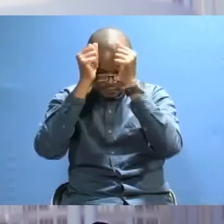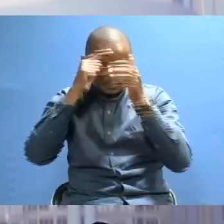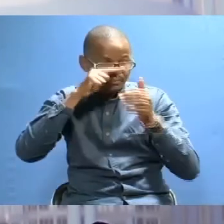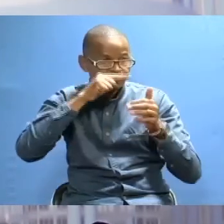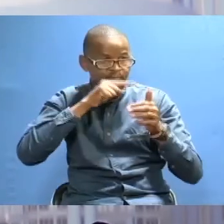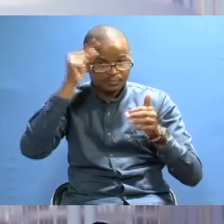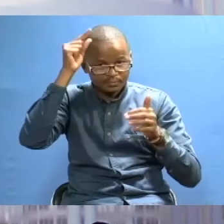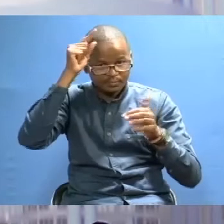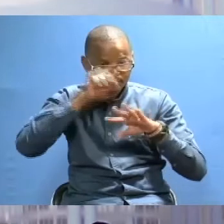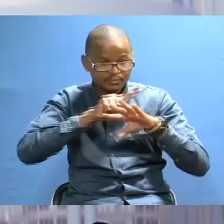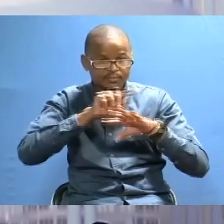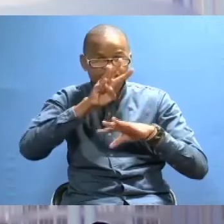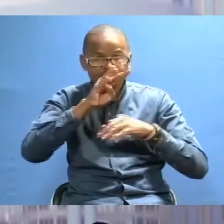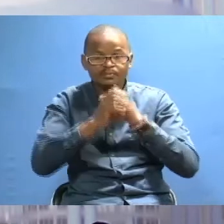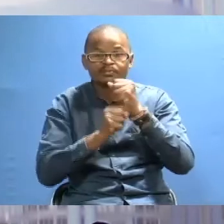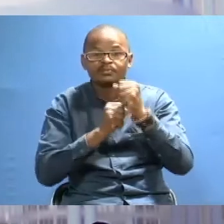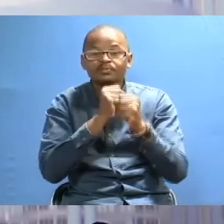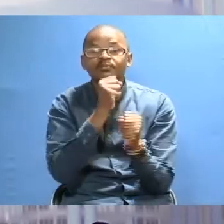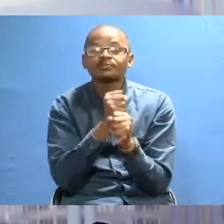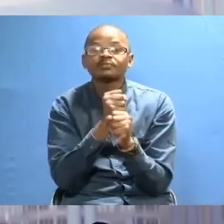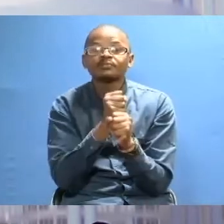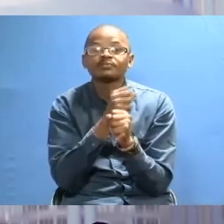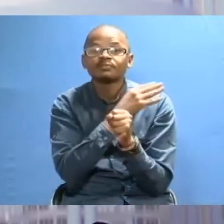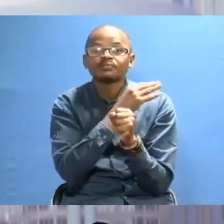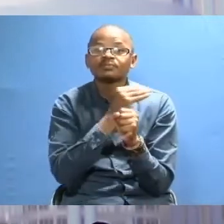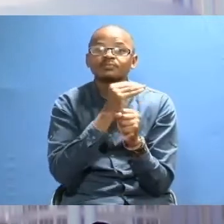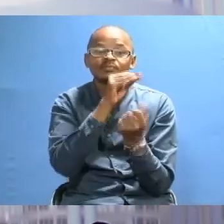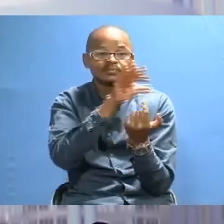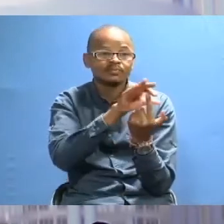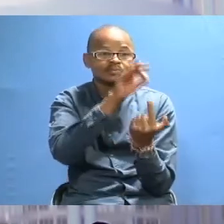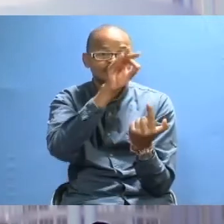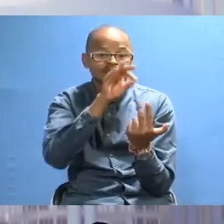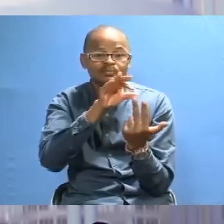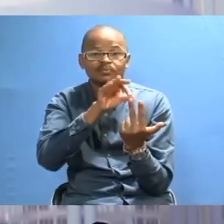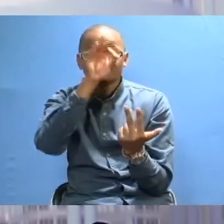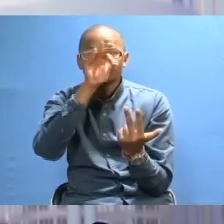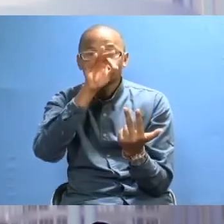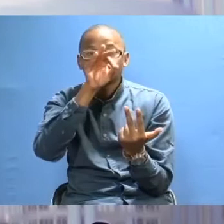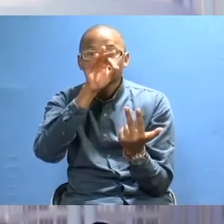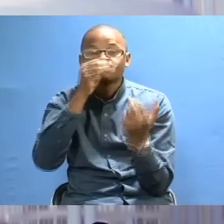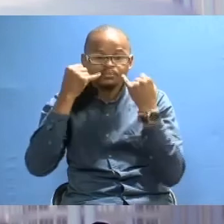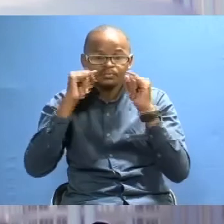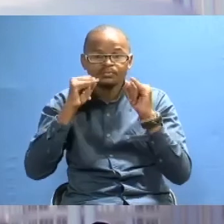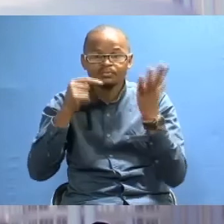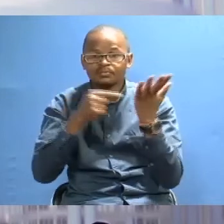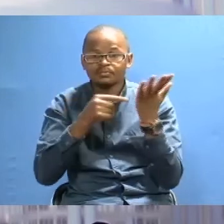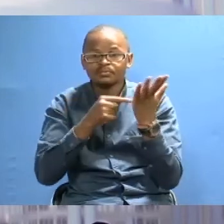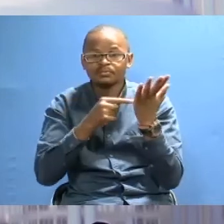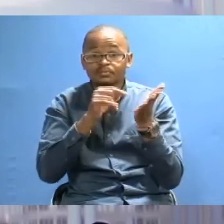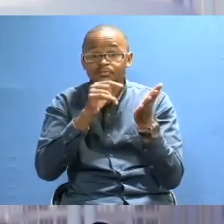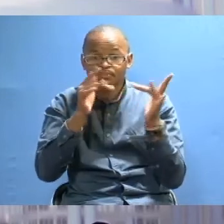student completes the degree in a period of 4 academic years, and you can specialize in information